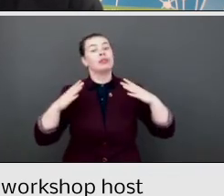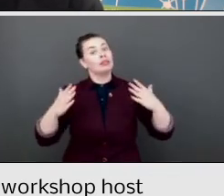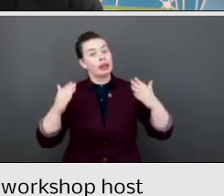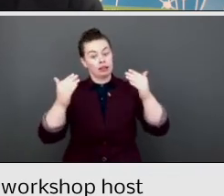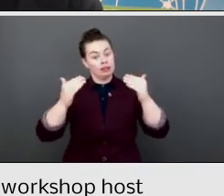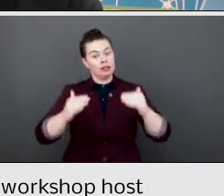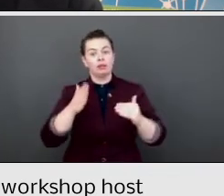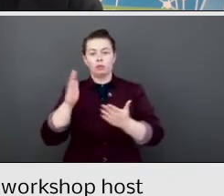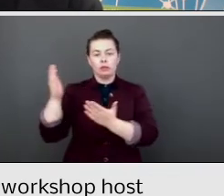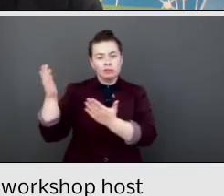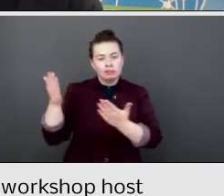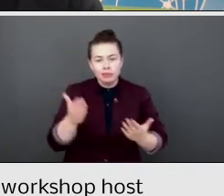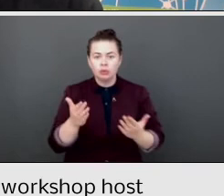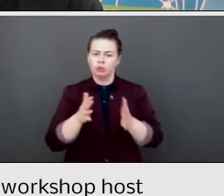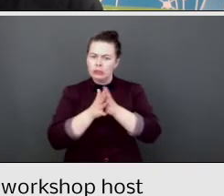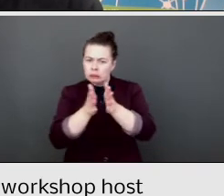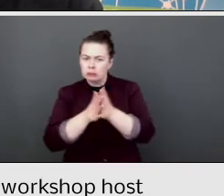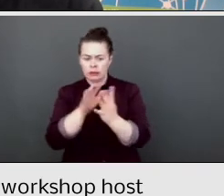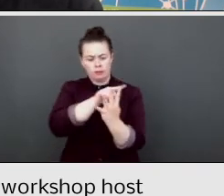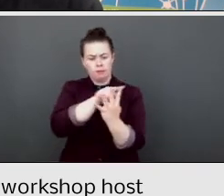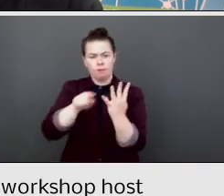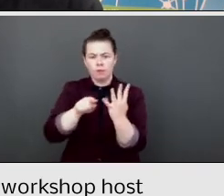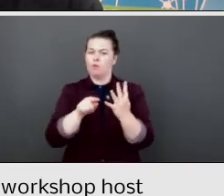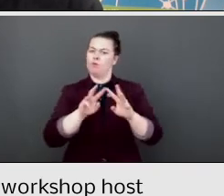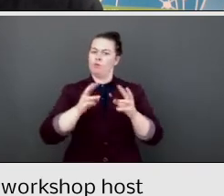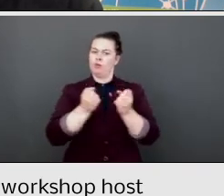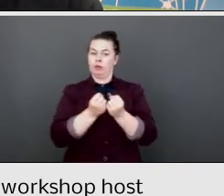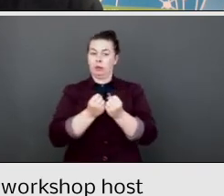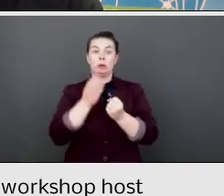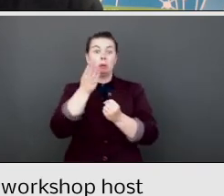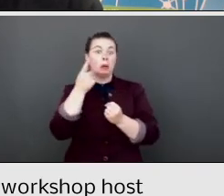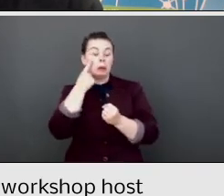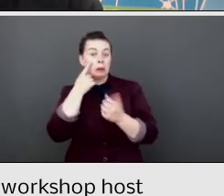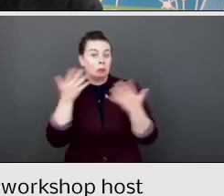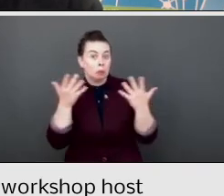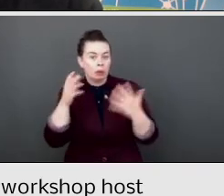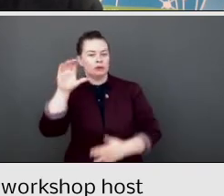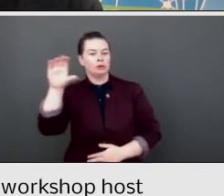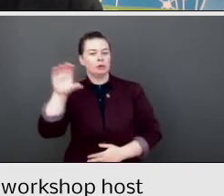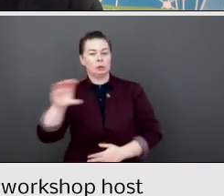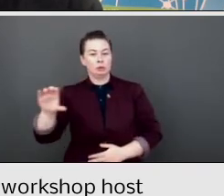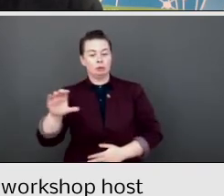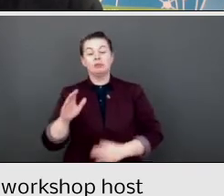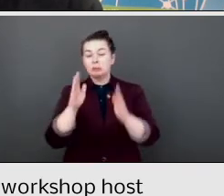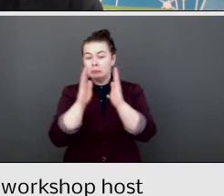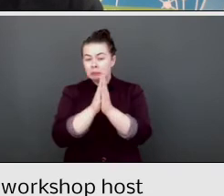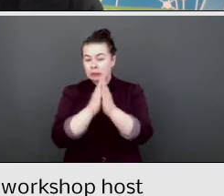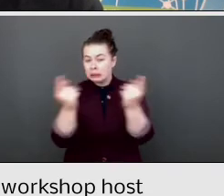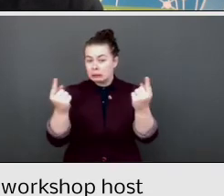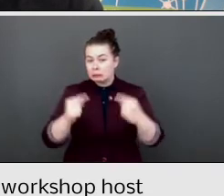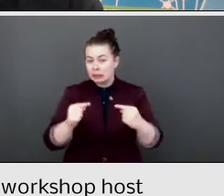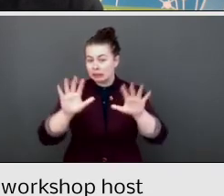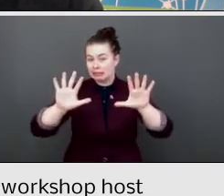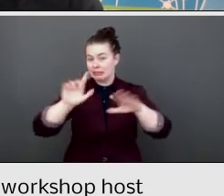now. After that, I will give a short introduction to the 4 interactive workshops which will be hosted on the Zoom platform.